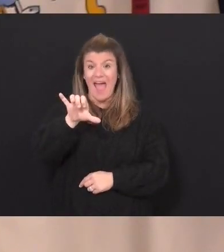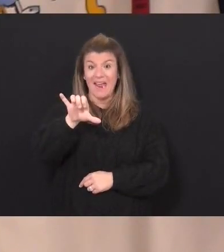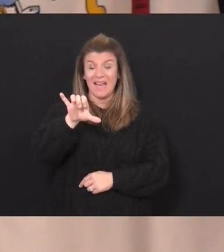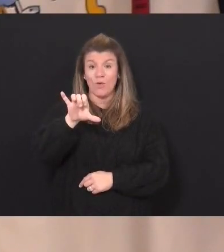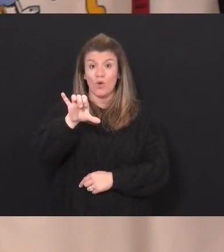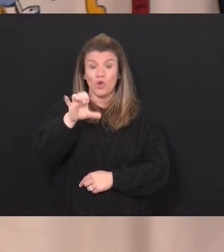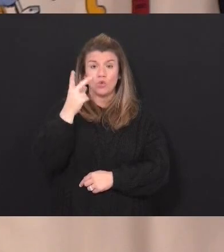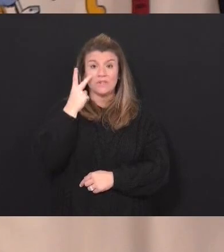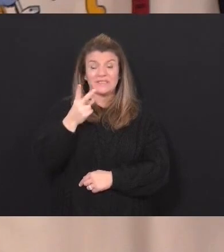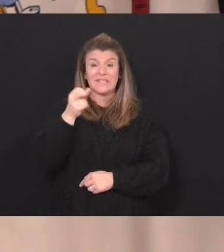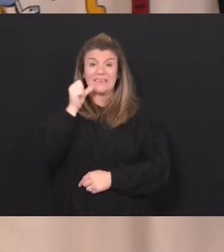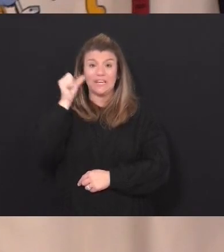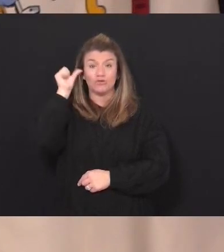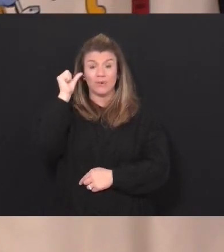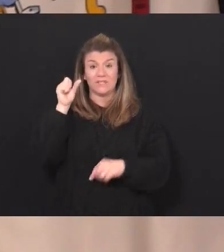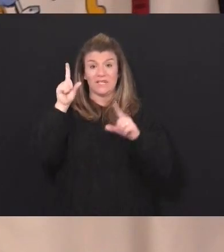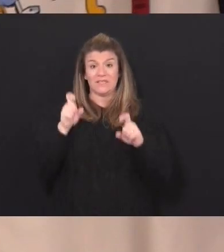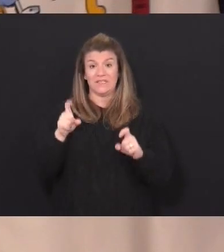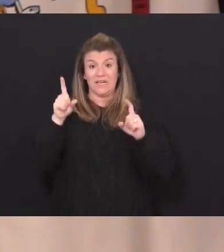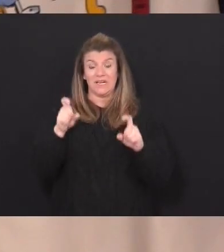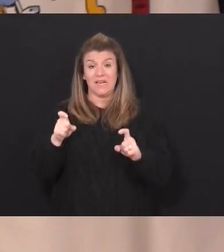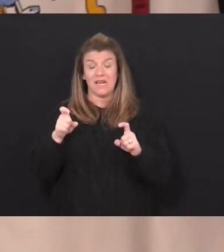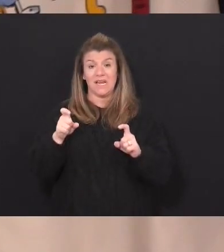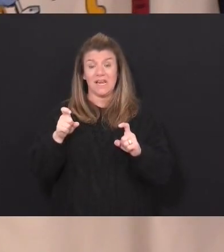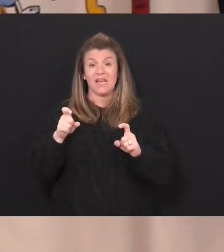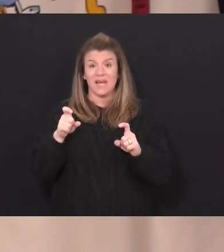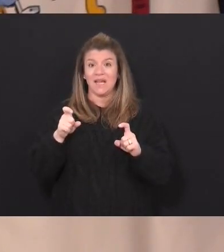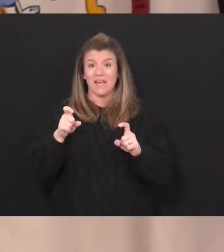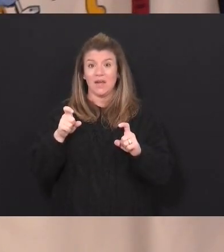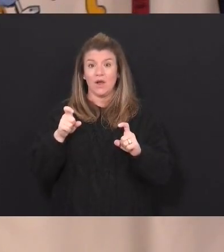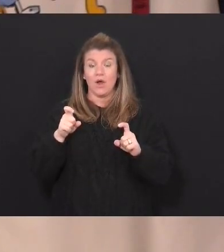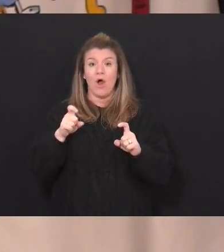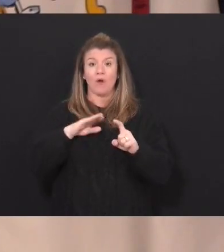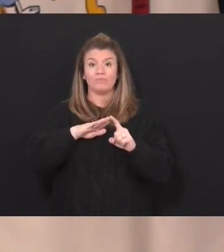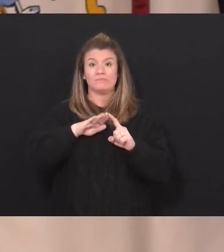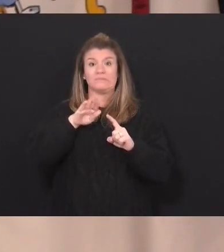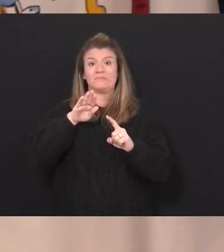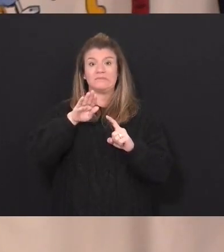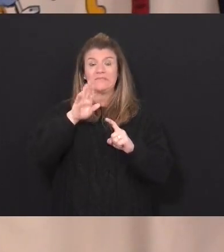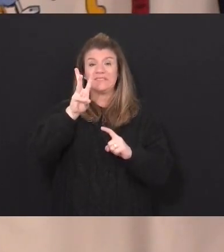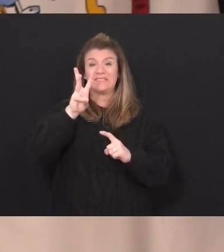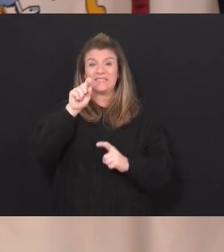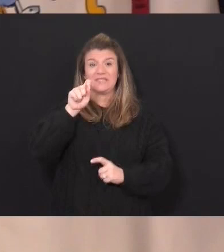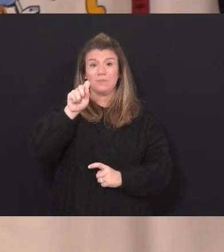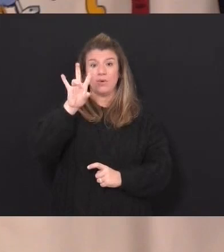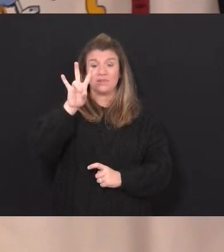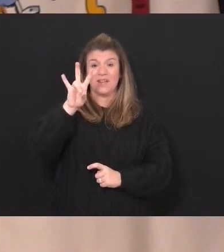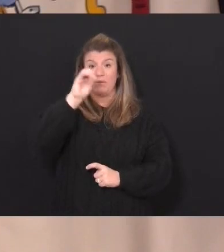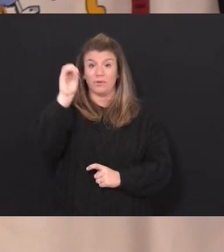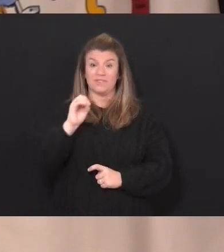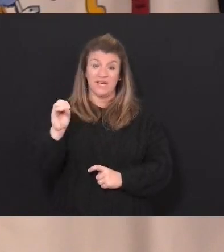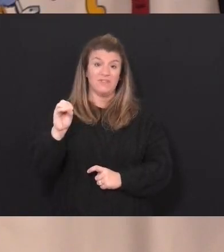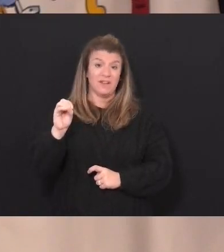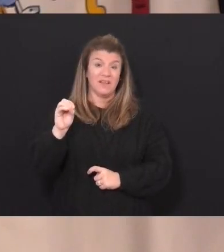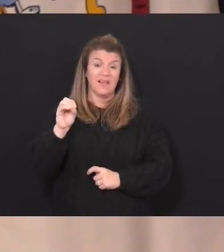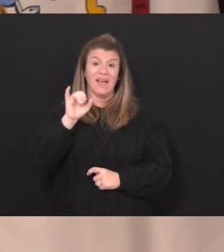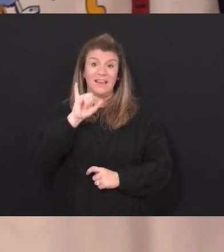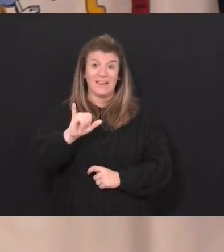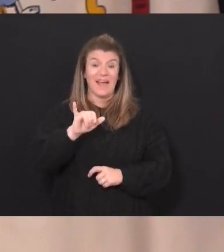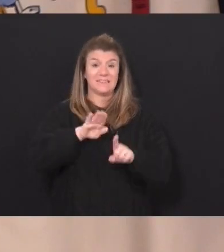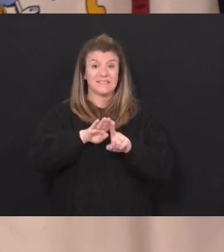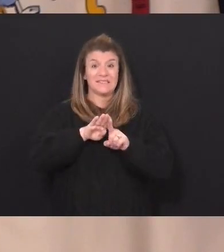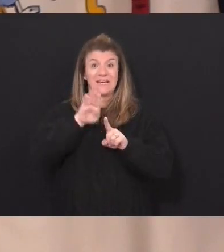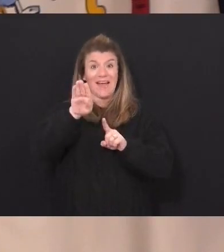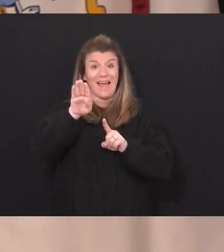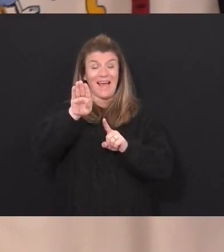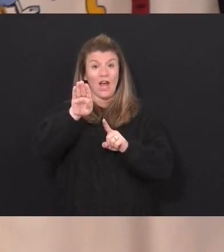yesterday's testing, we jumped to 6.7%, which was significantly higher than where we've been